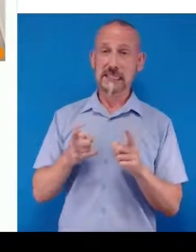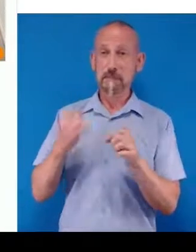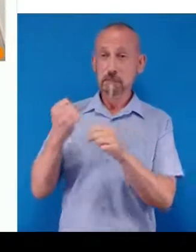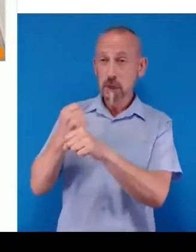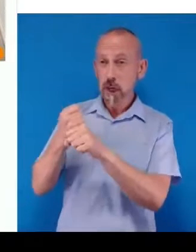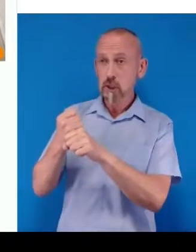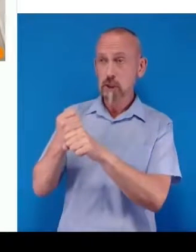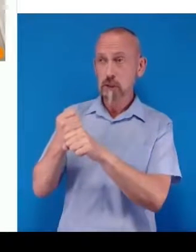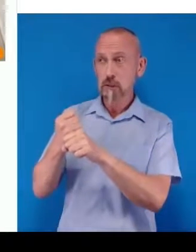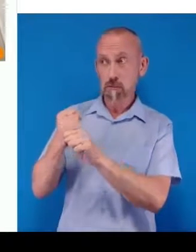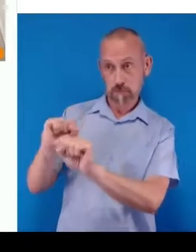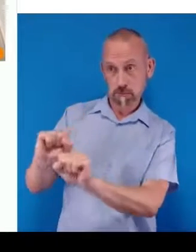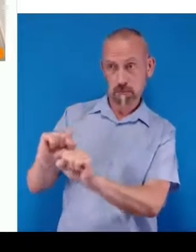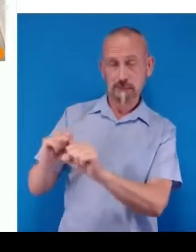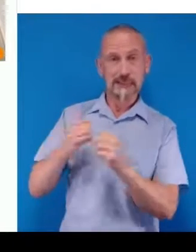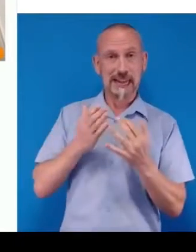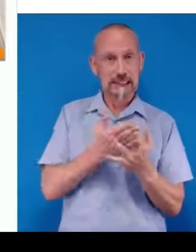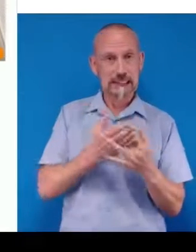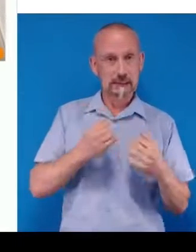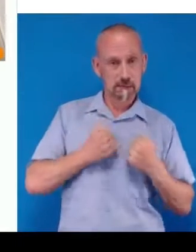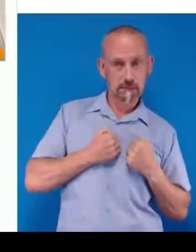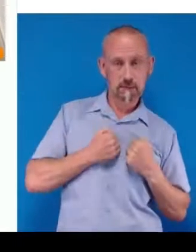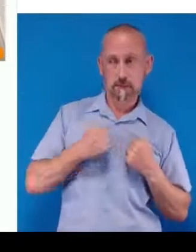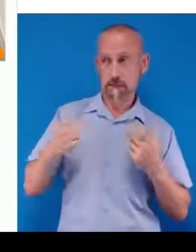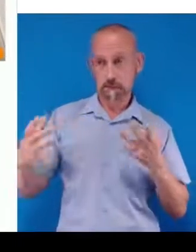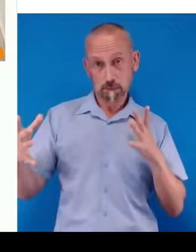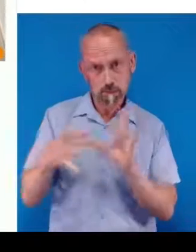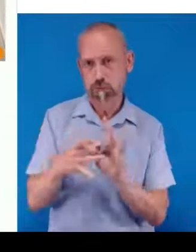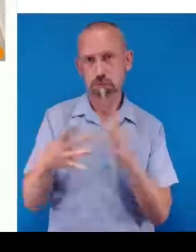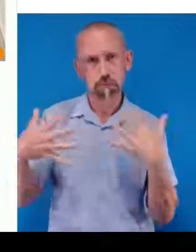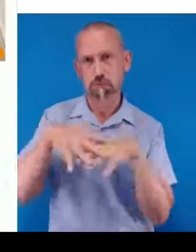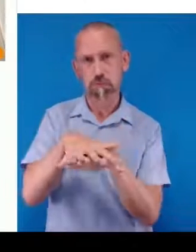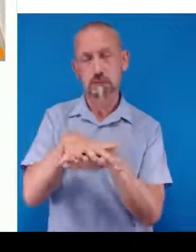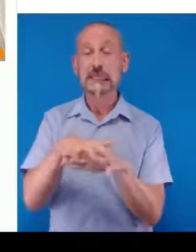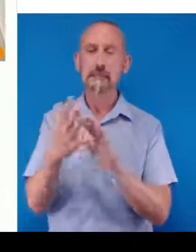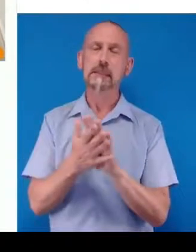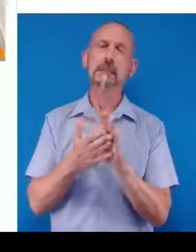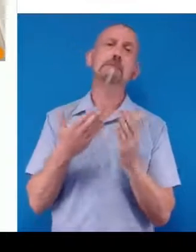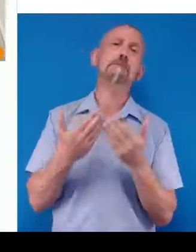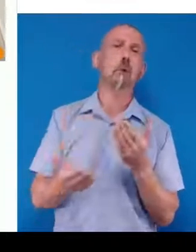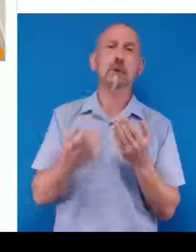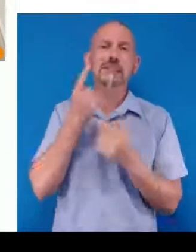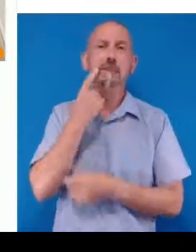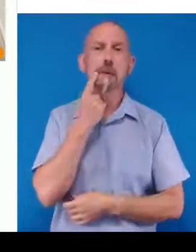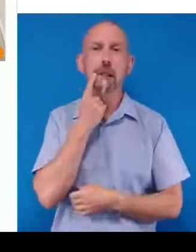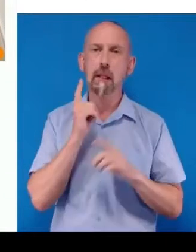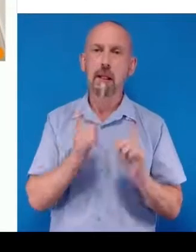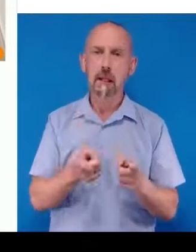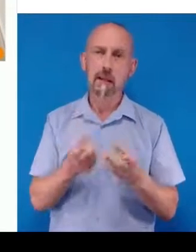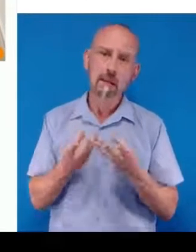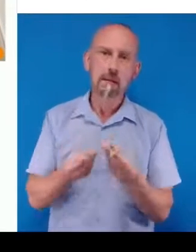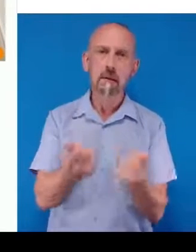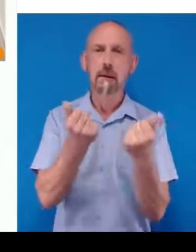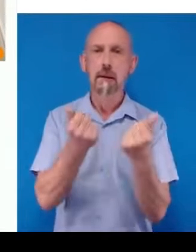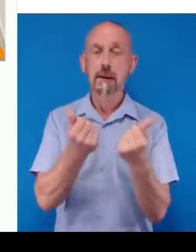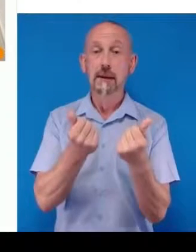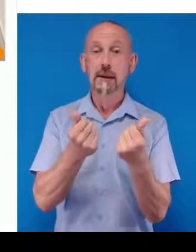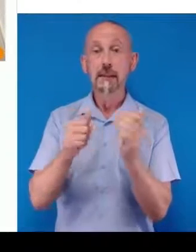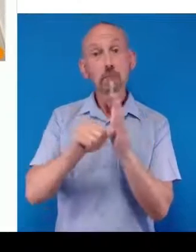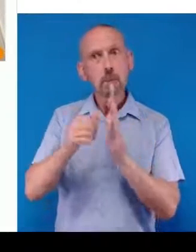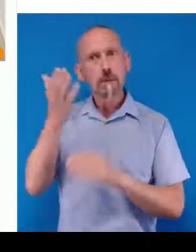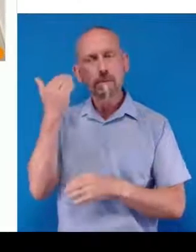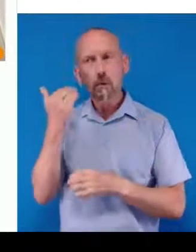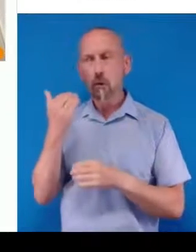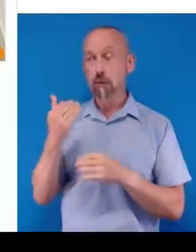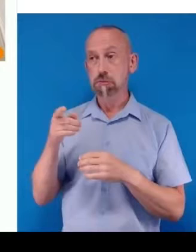made it simple for everybody. We've just made it easy to bring them together, whereas that's the trouble we were having, is bringing the two together was really hard